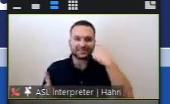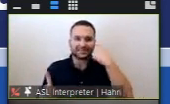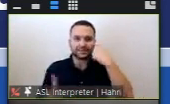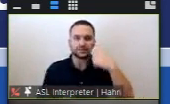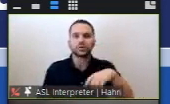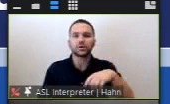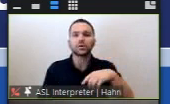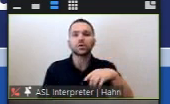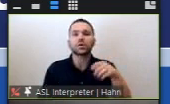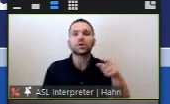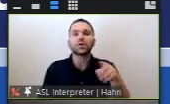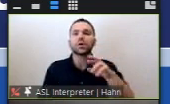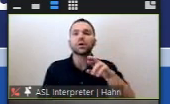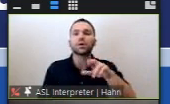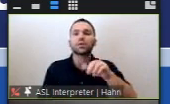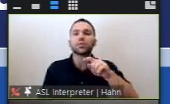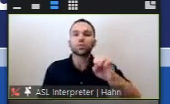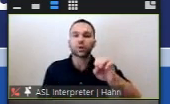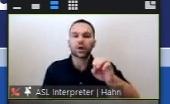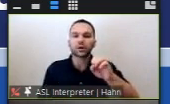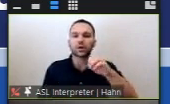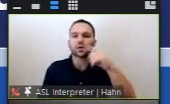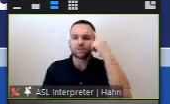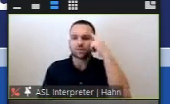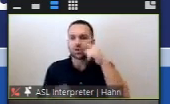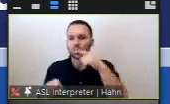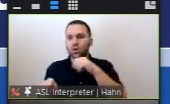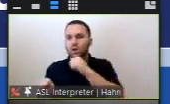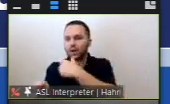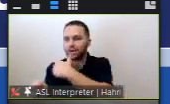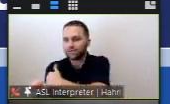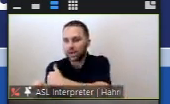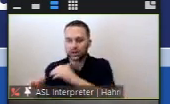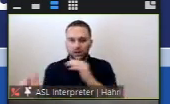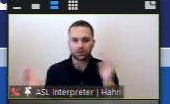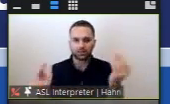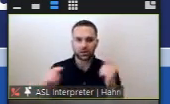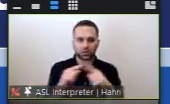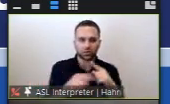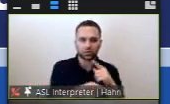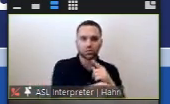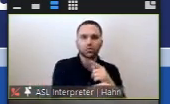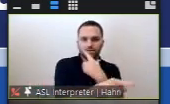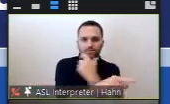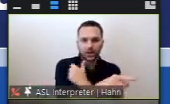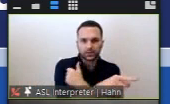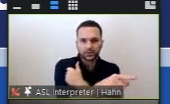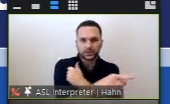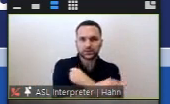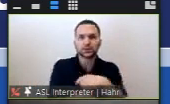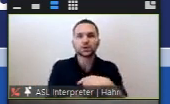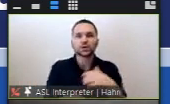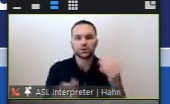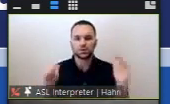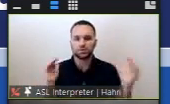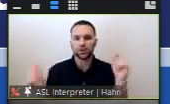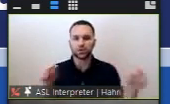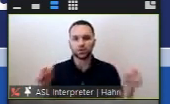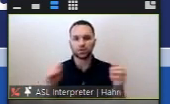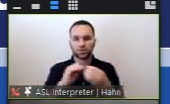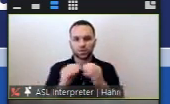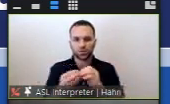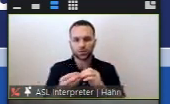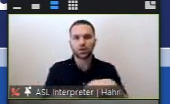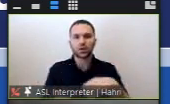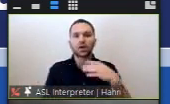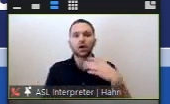the rate occurring in the unvaccinated population compared to the vaccinated population, and those same raw numbers, the number of unvaccinated deaths and the